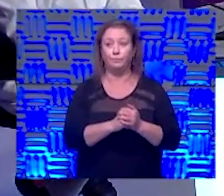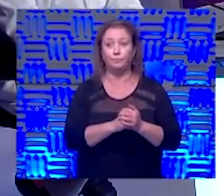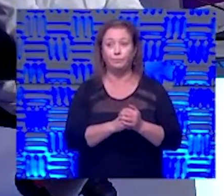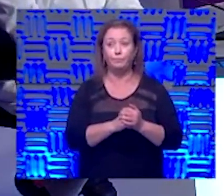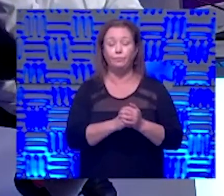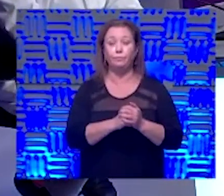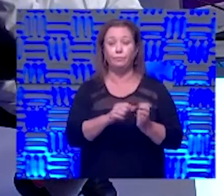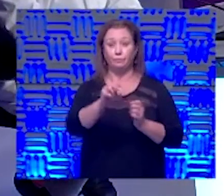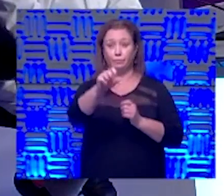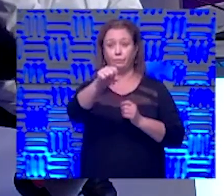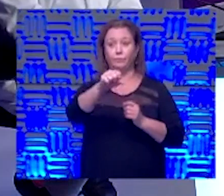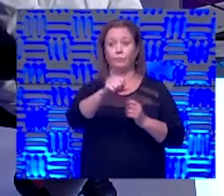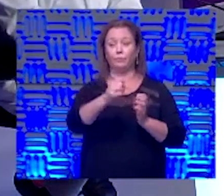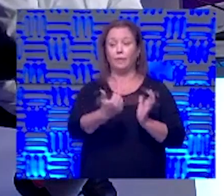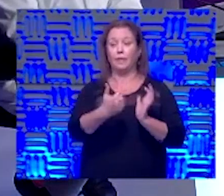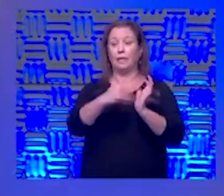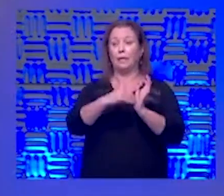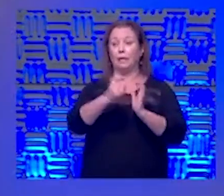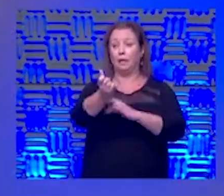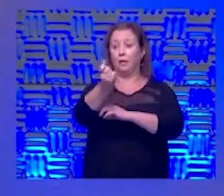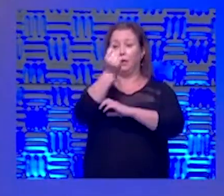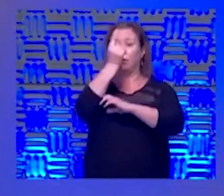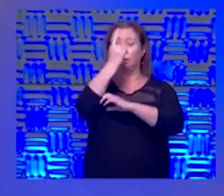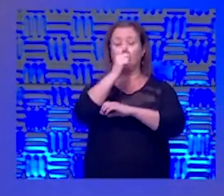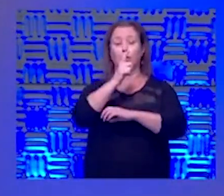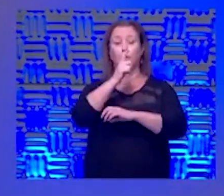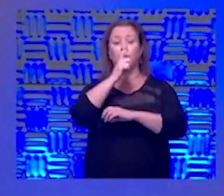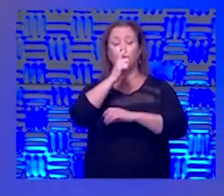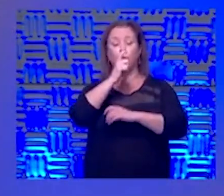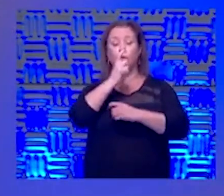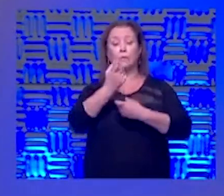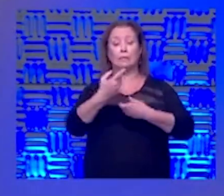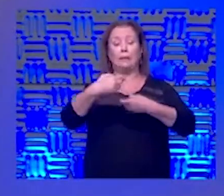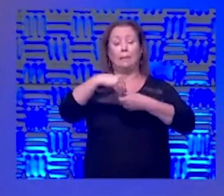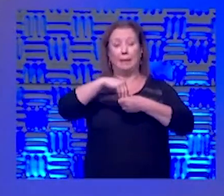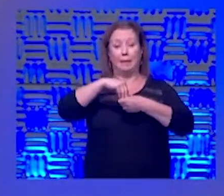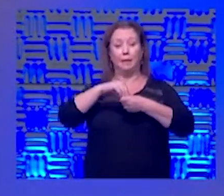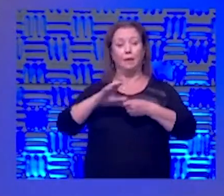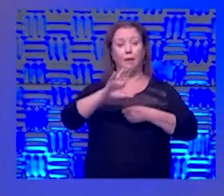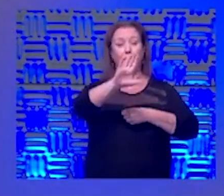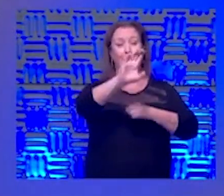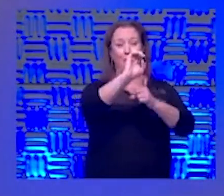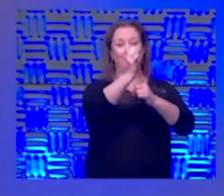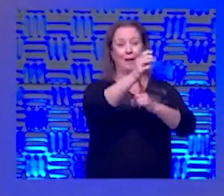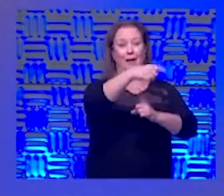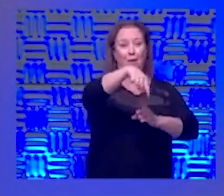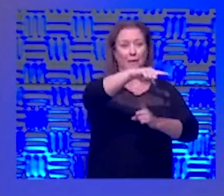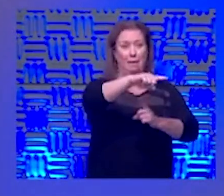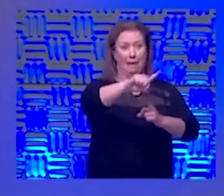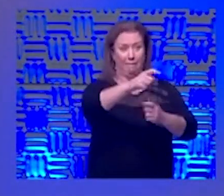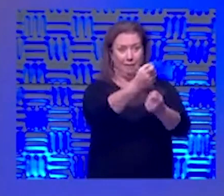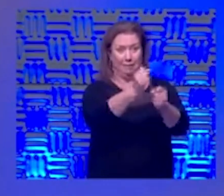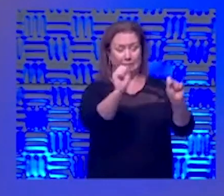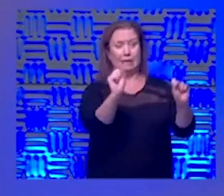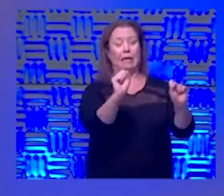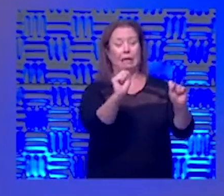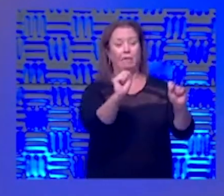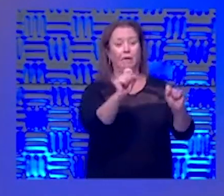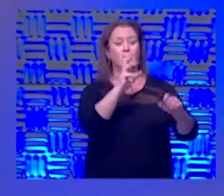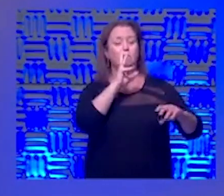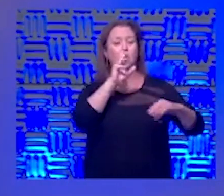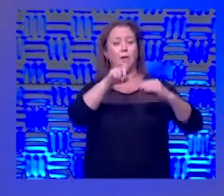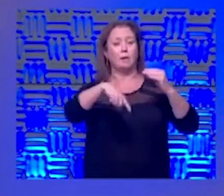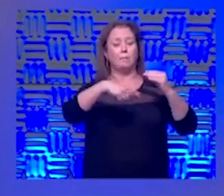Yeah, I think that, again, understanding who is coming in, what is their bubble, have they been safe? And we talked